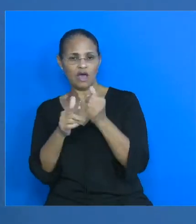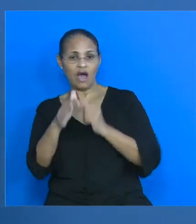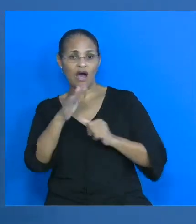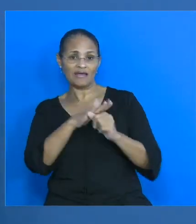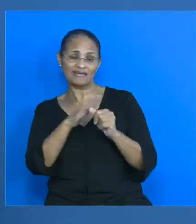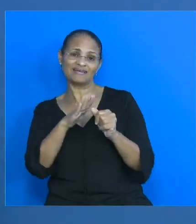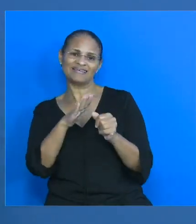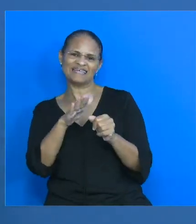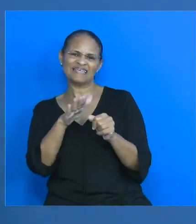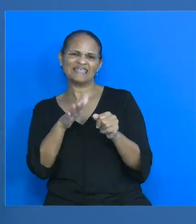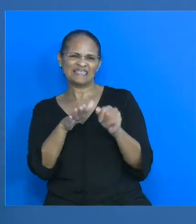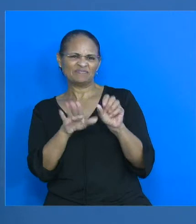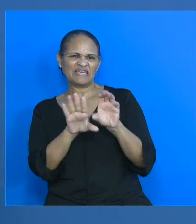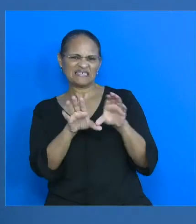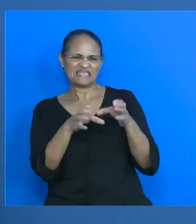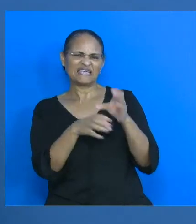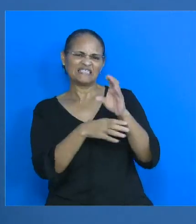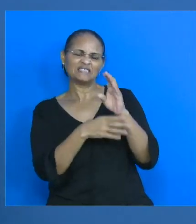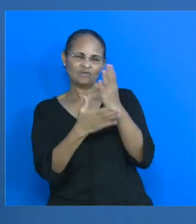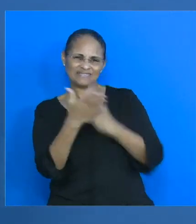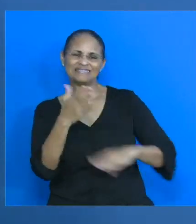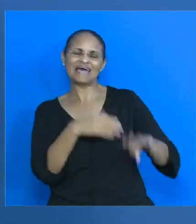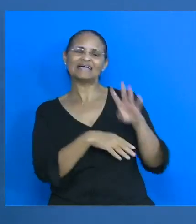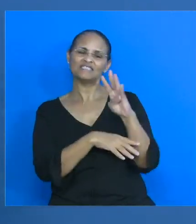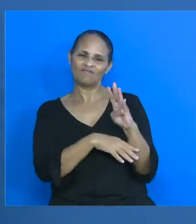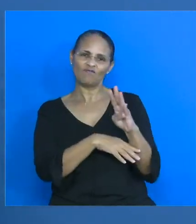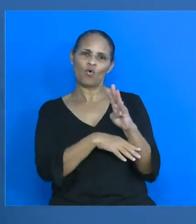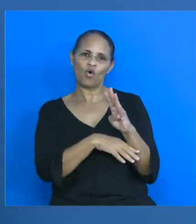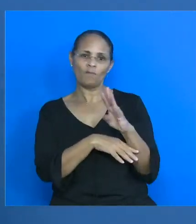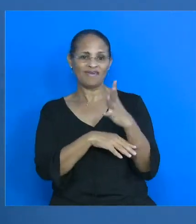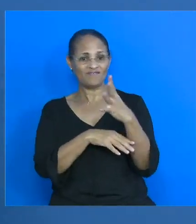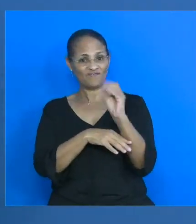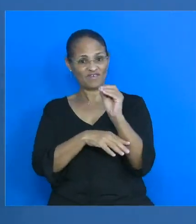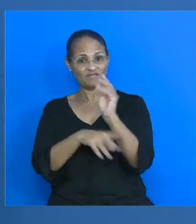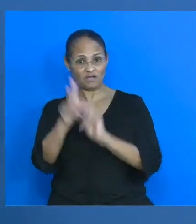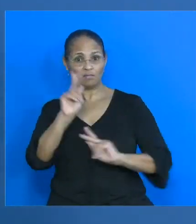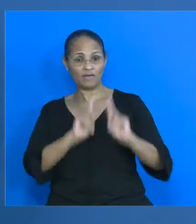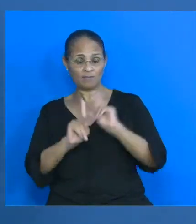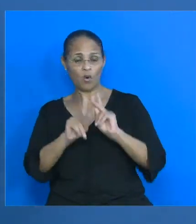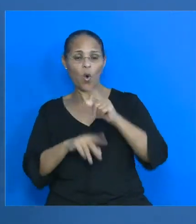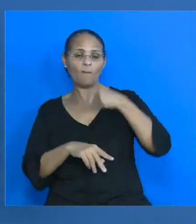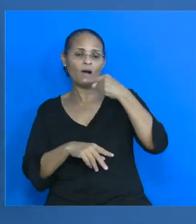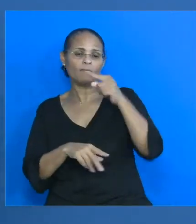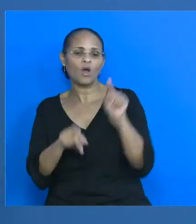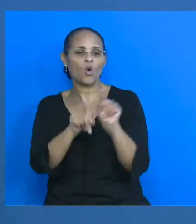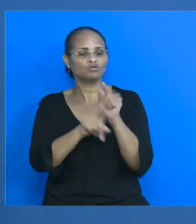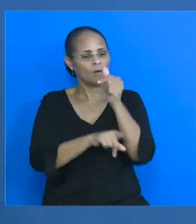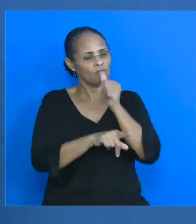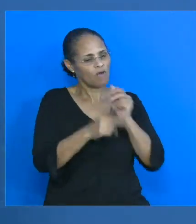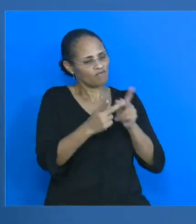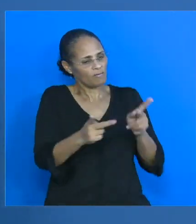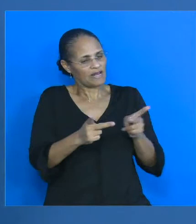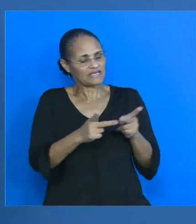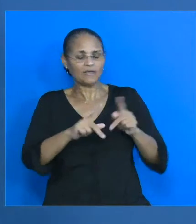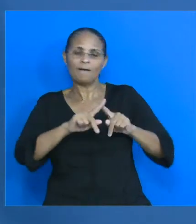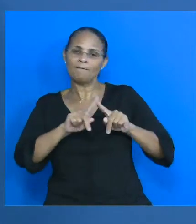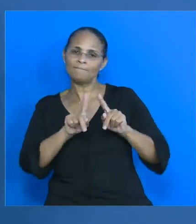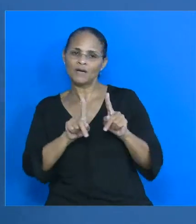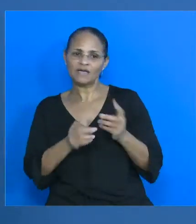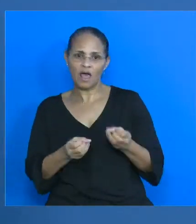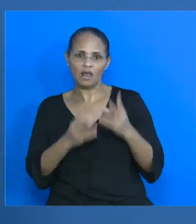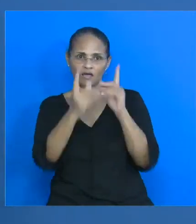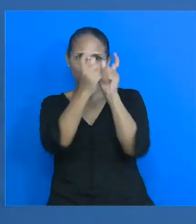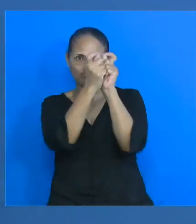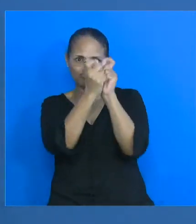4, it relates to an assembly of not less than, and it will be 50 persons in any public or private place. But there are quite a lot of